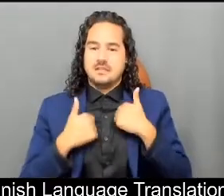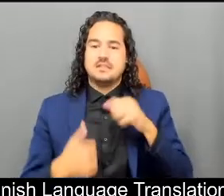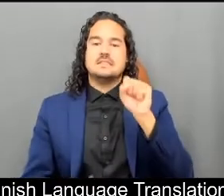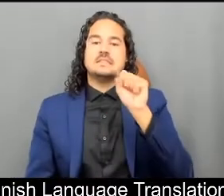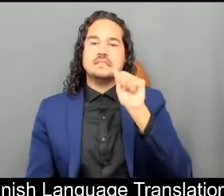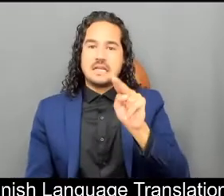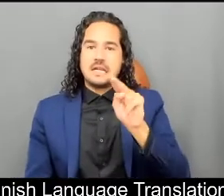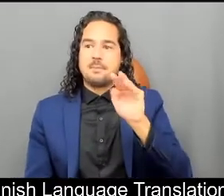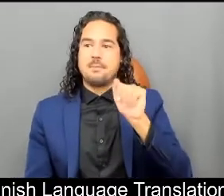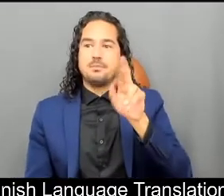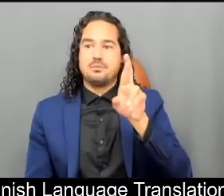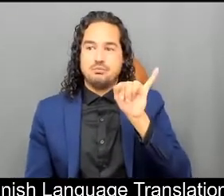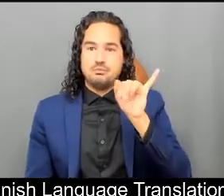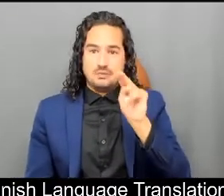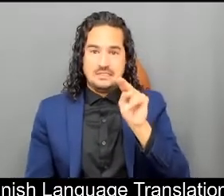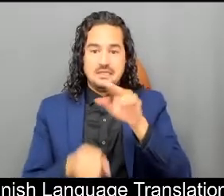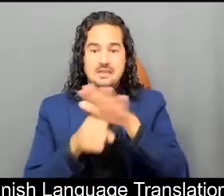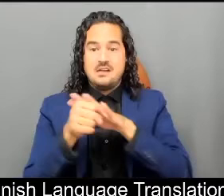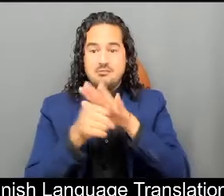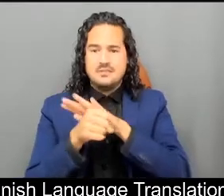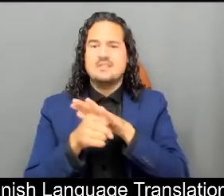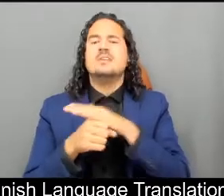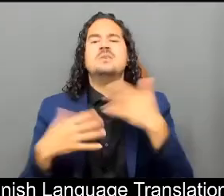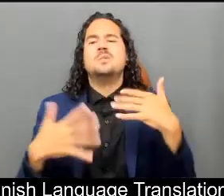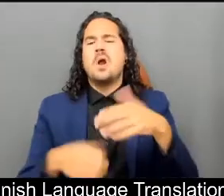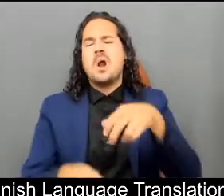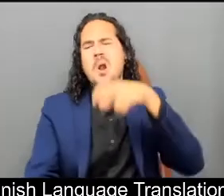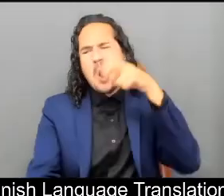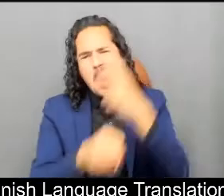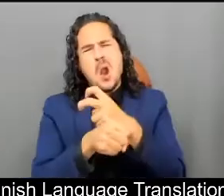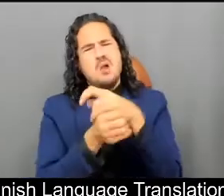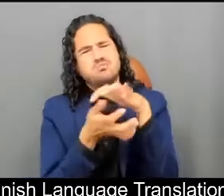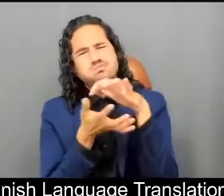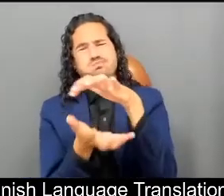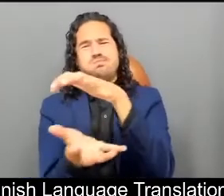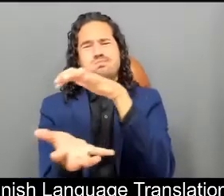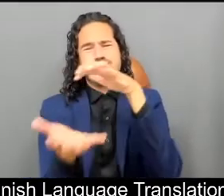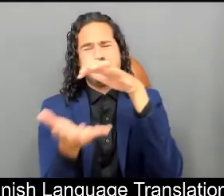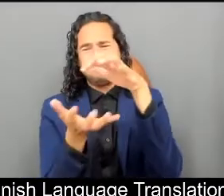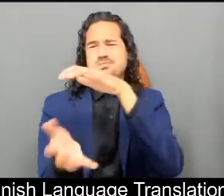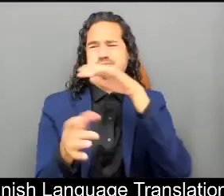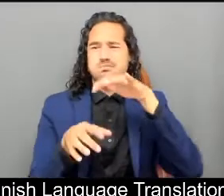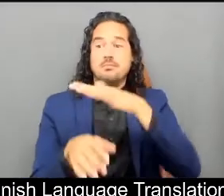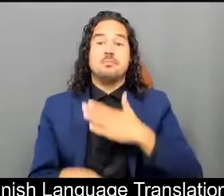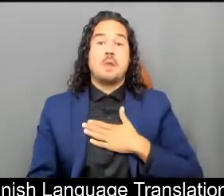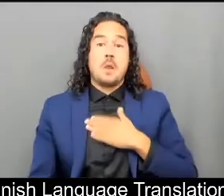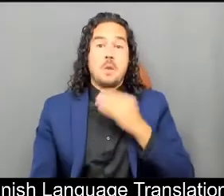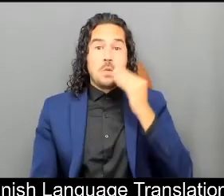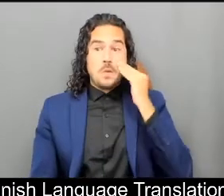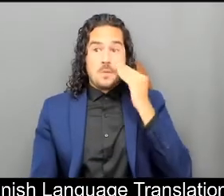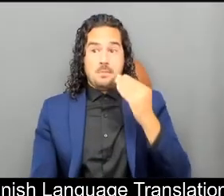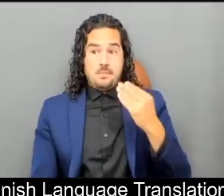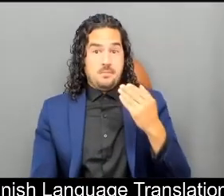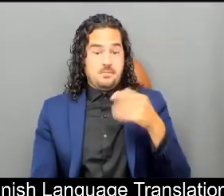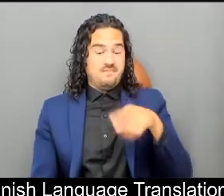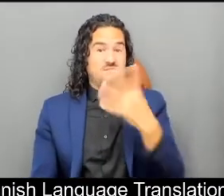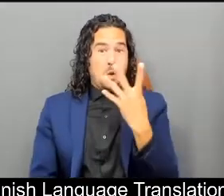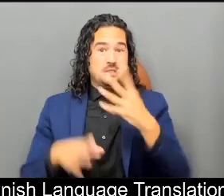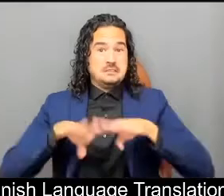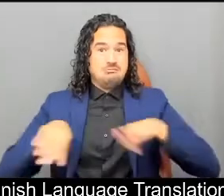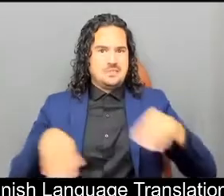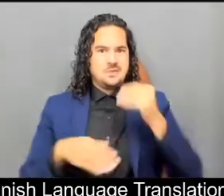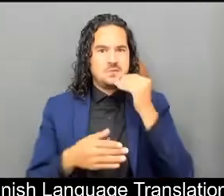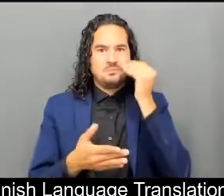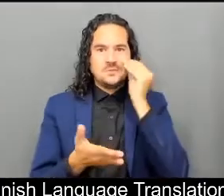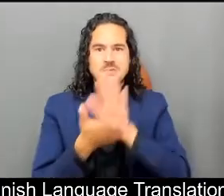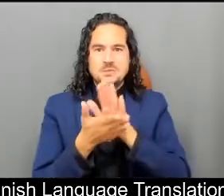home, homeschooling 4 of them. My wife, it is challenging. So we certainly appreciate the